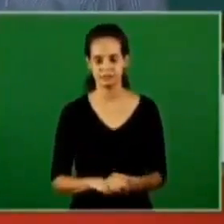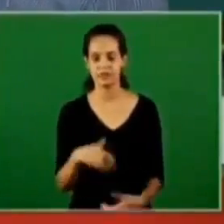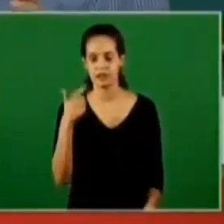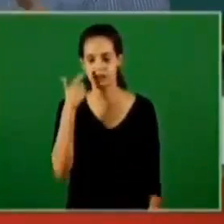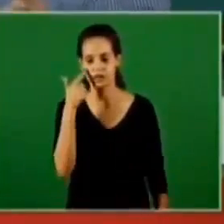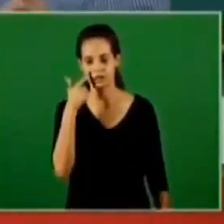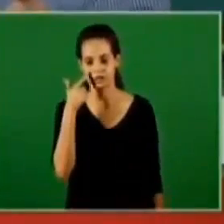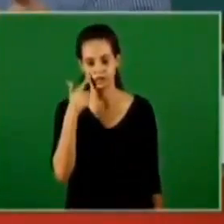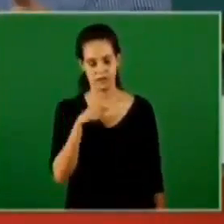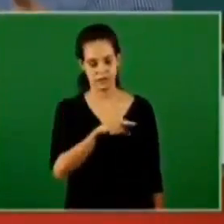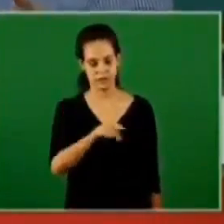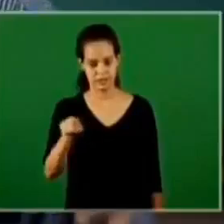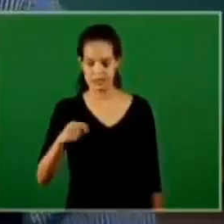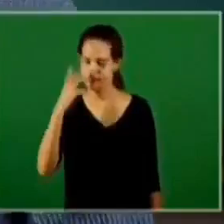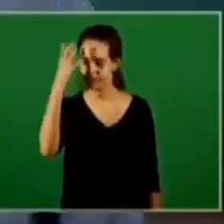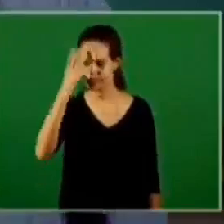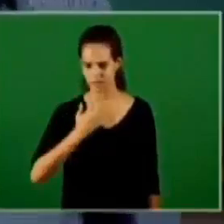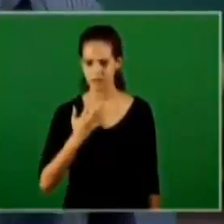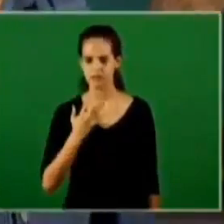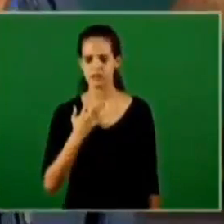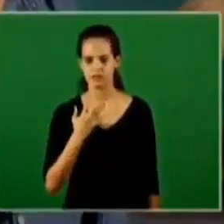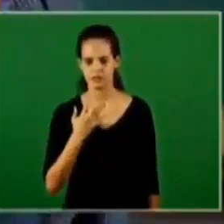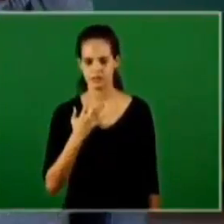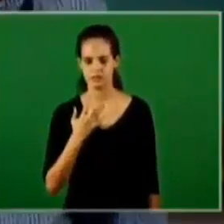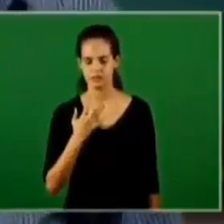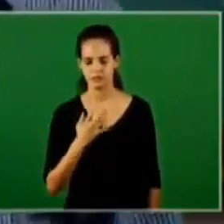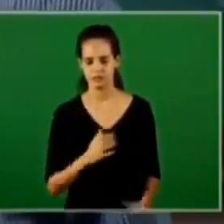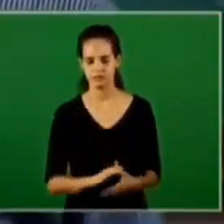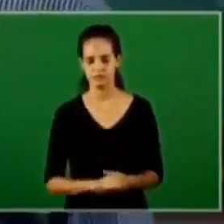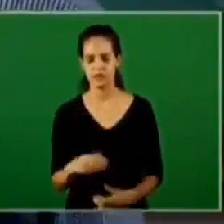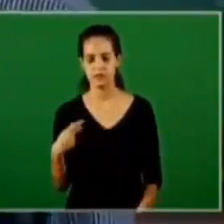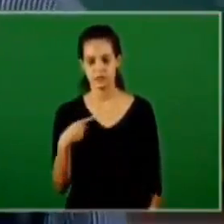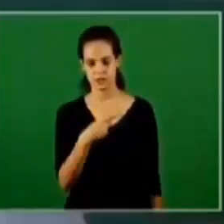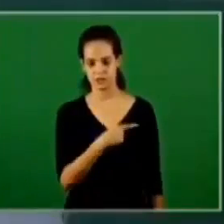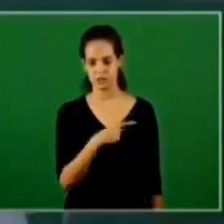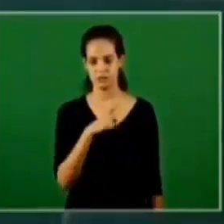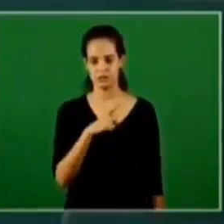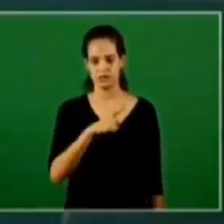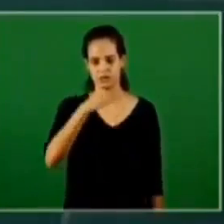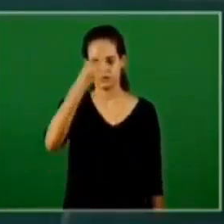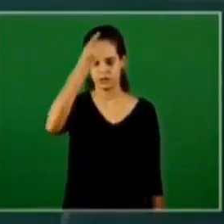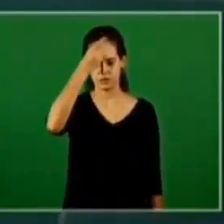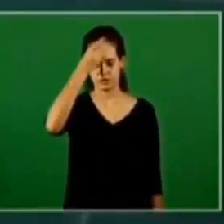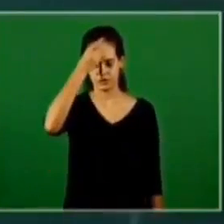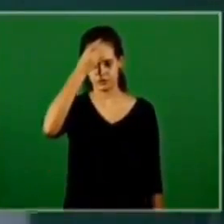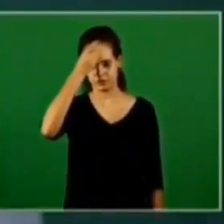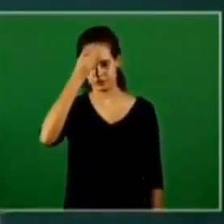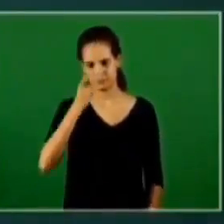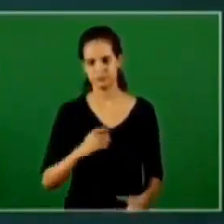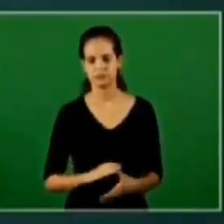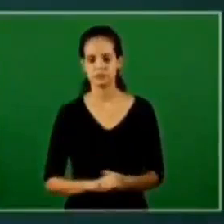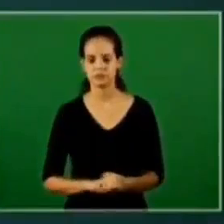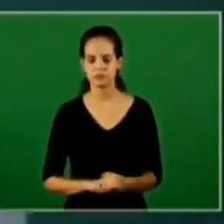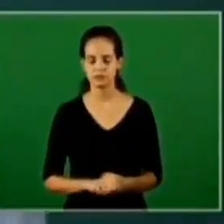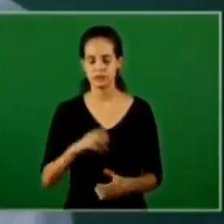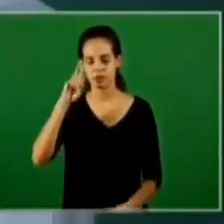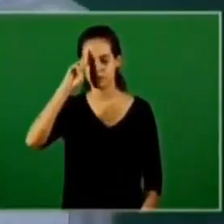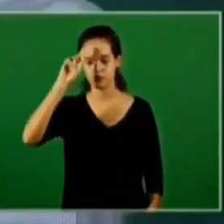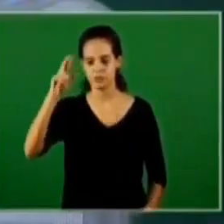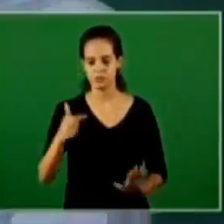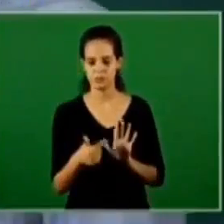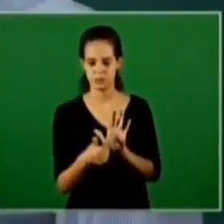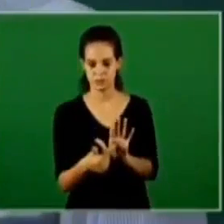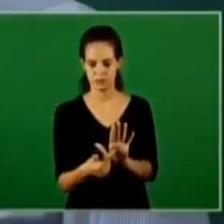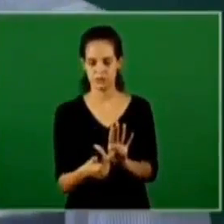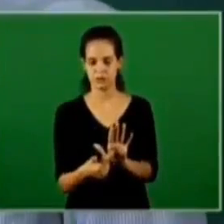Look, my brethren, let's take it seriously. The pastor had a spiritual gift. The Lord has